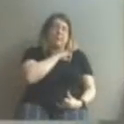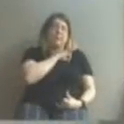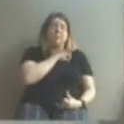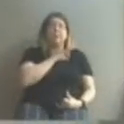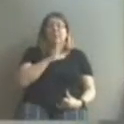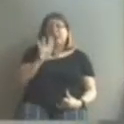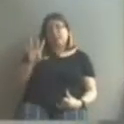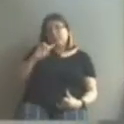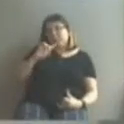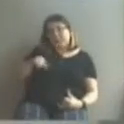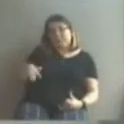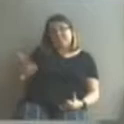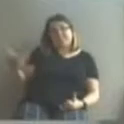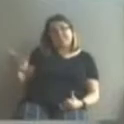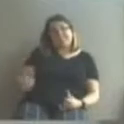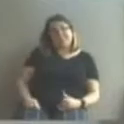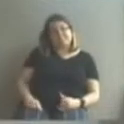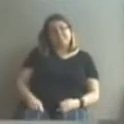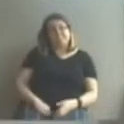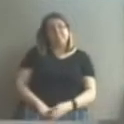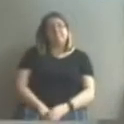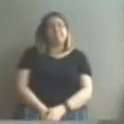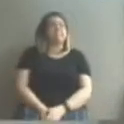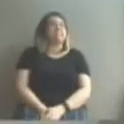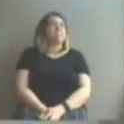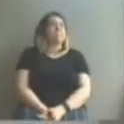is, what's your response to that?